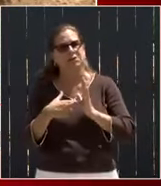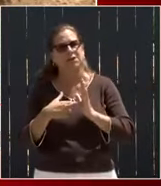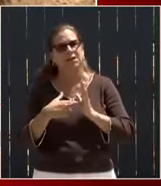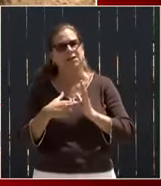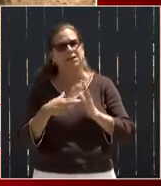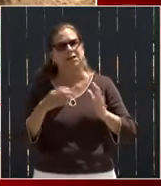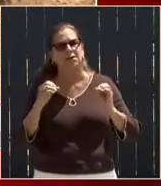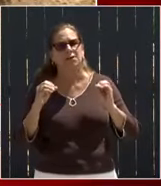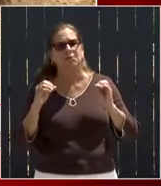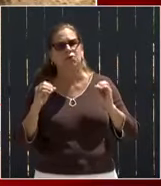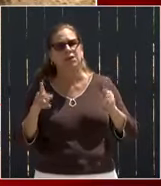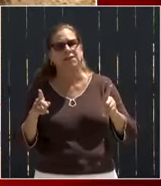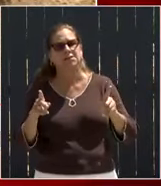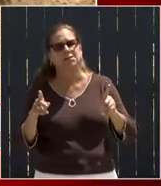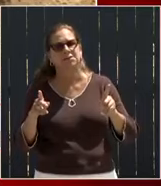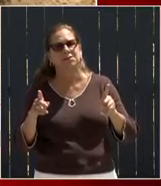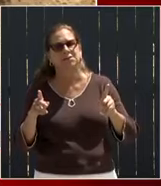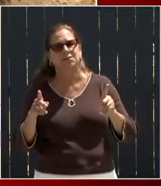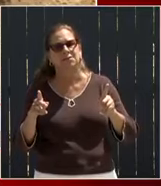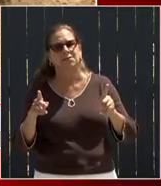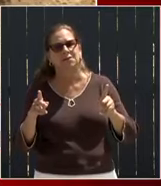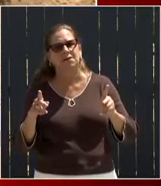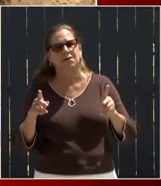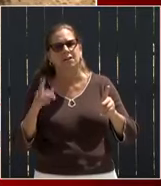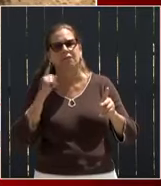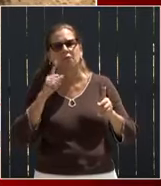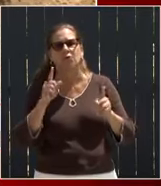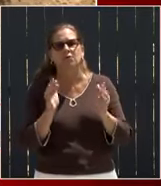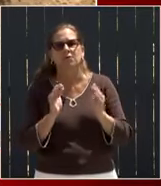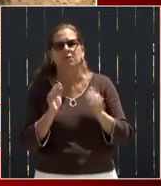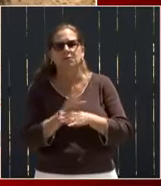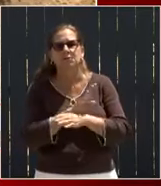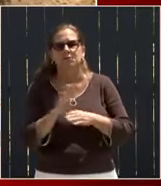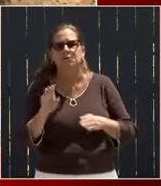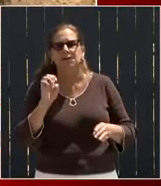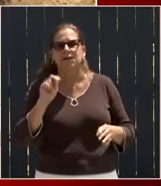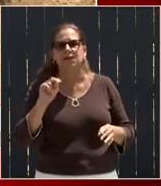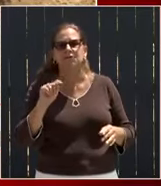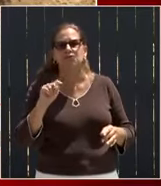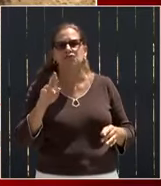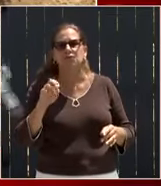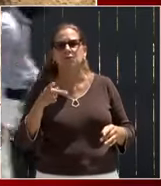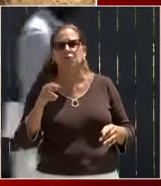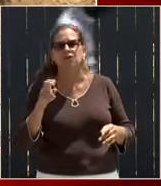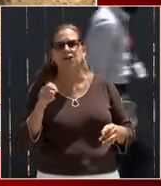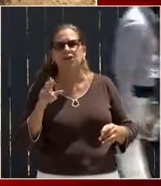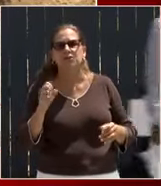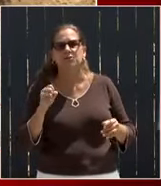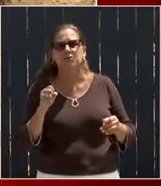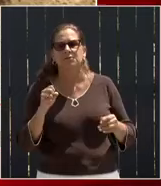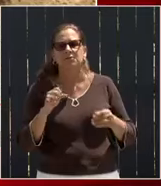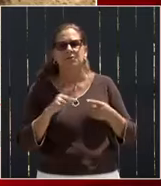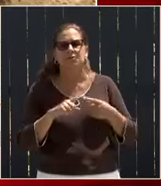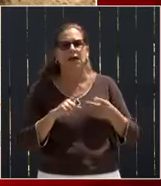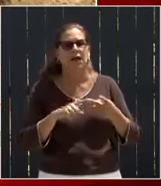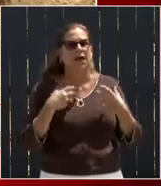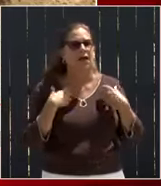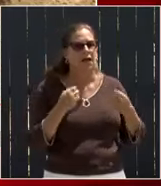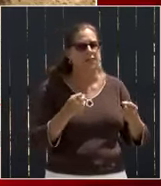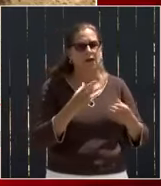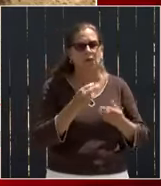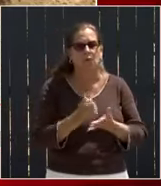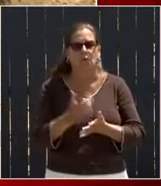opportunity for enterprise to really meet its goal to narrow wealth and health gaps in Black and brown communities.